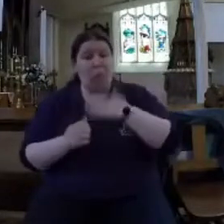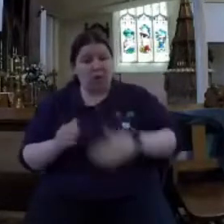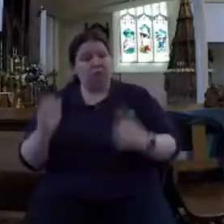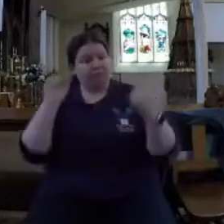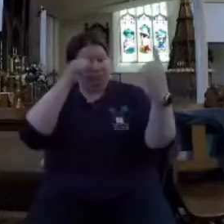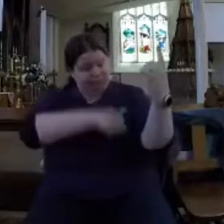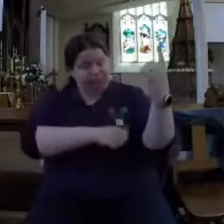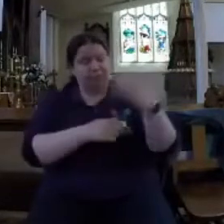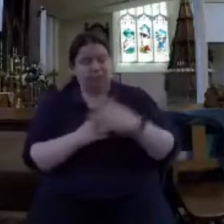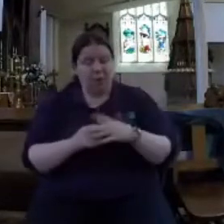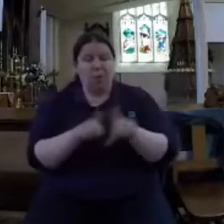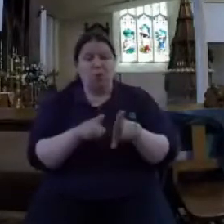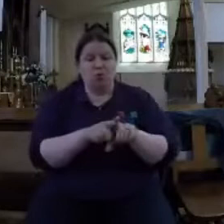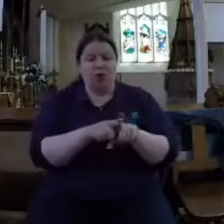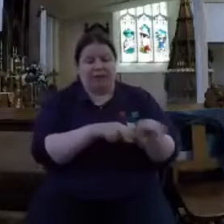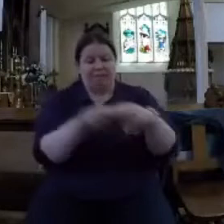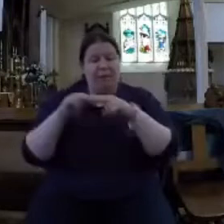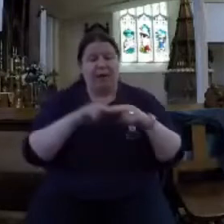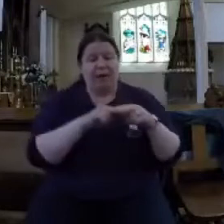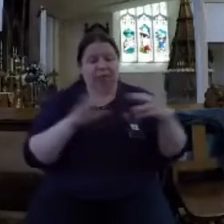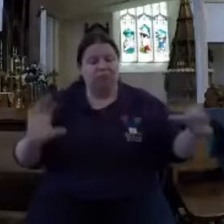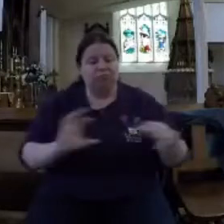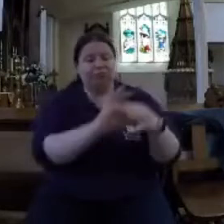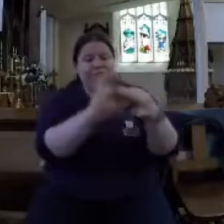B, reconcile this broken family.